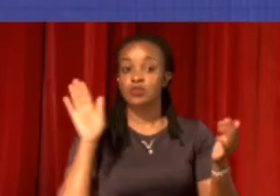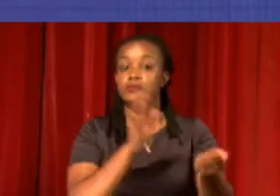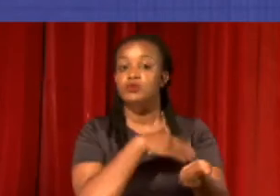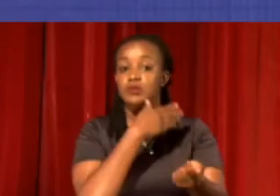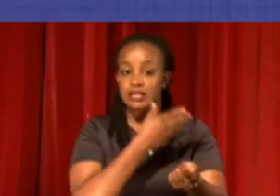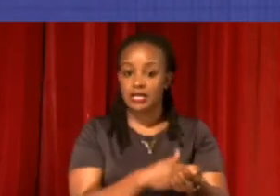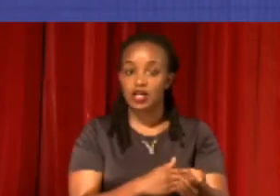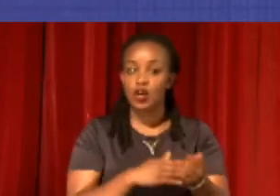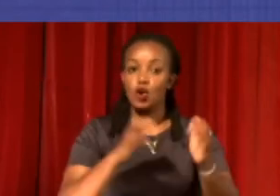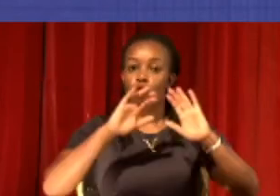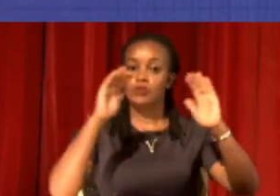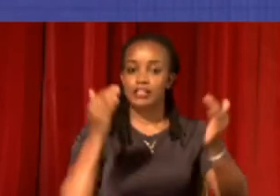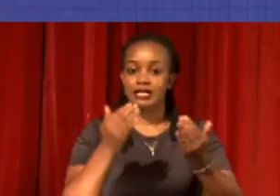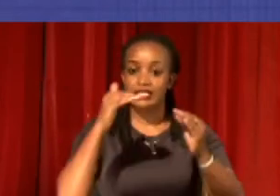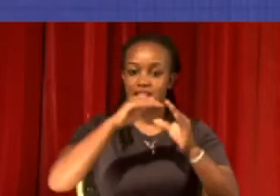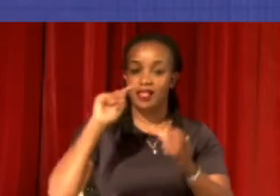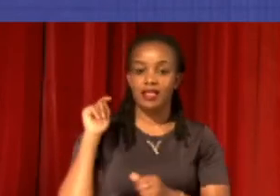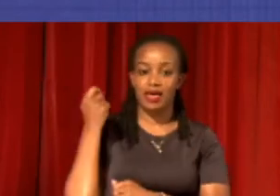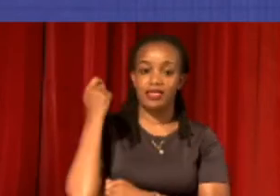to Kenya in October